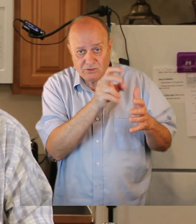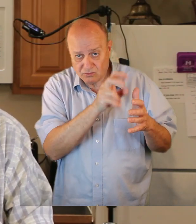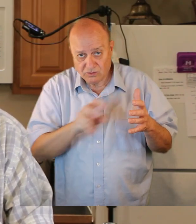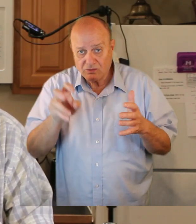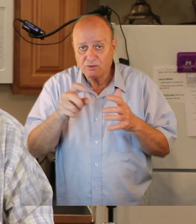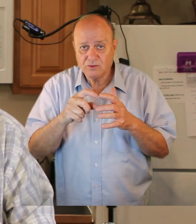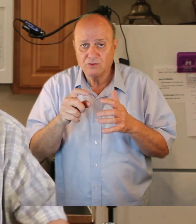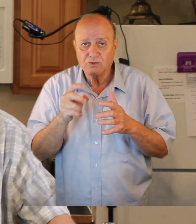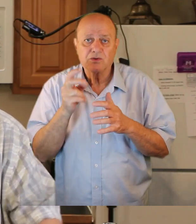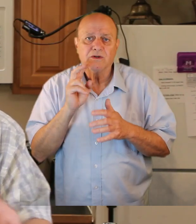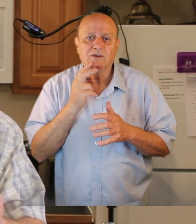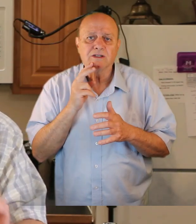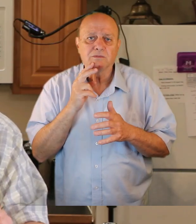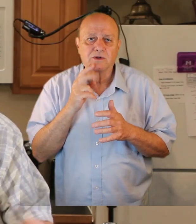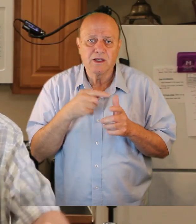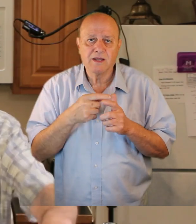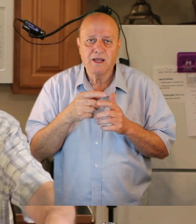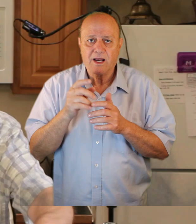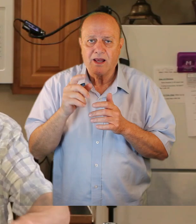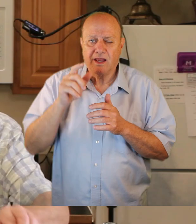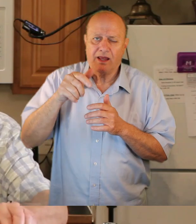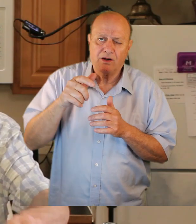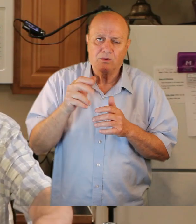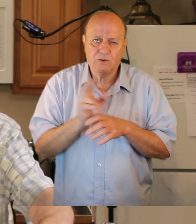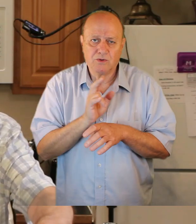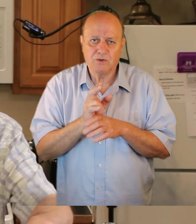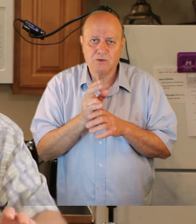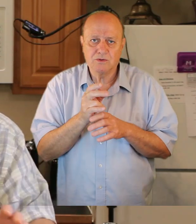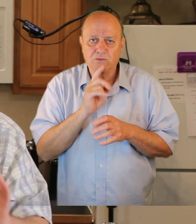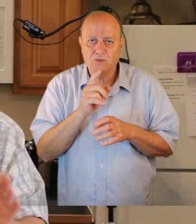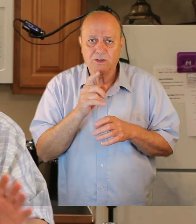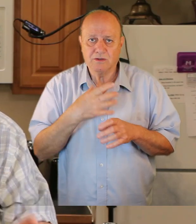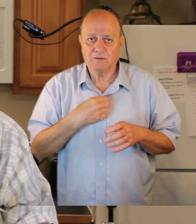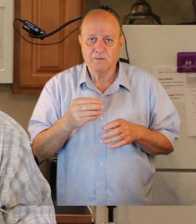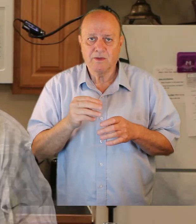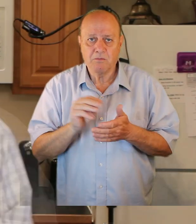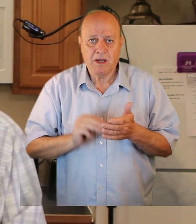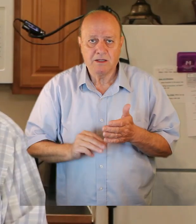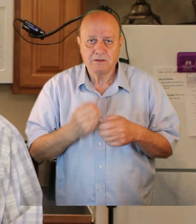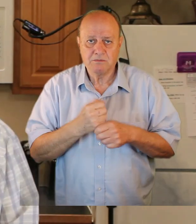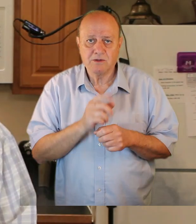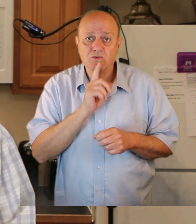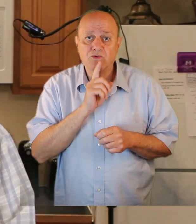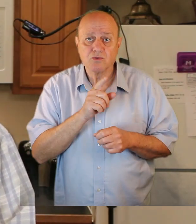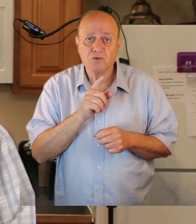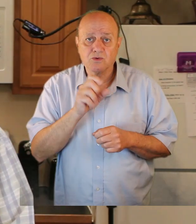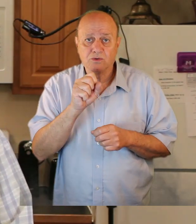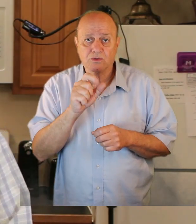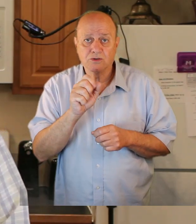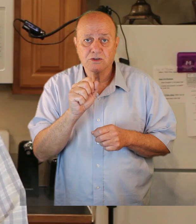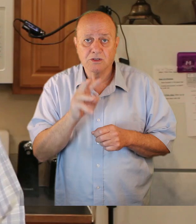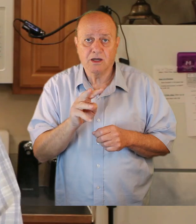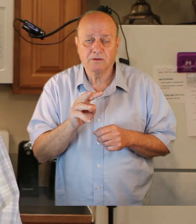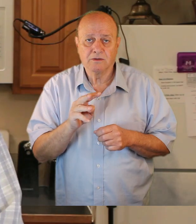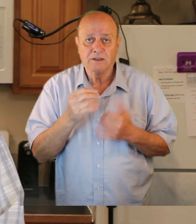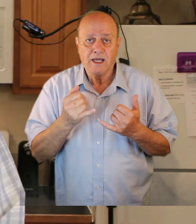be transferred into that. And then at the very end, we'll use a little mayonnaise to make it a true slaw. Okay, our water is boiling.